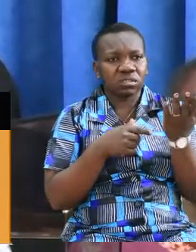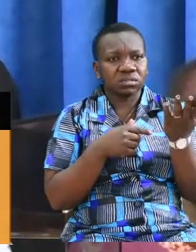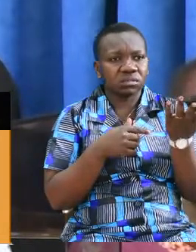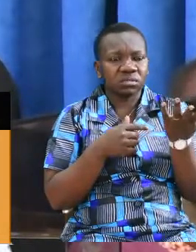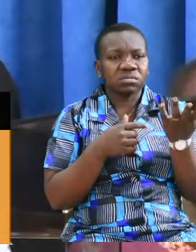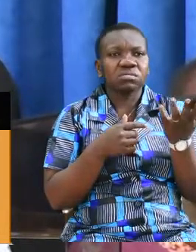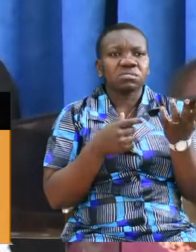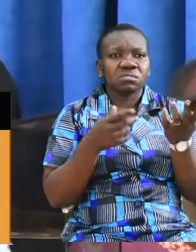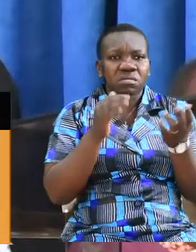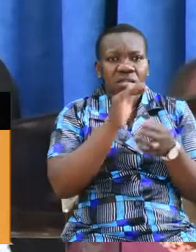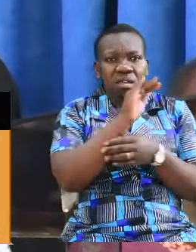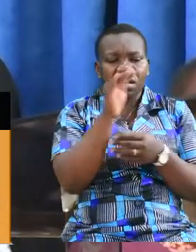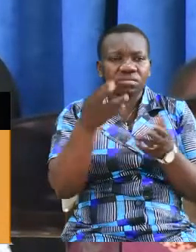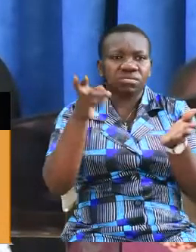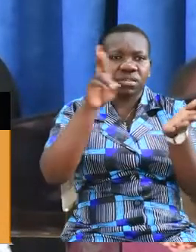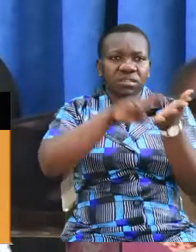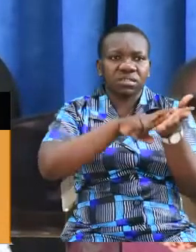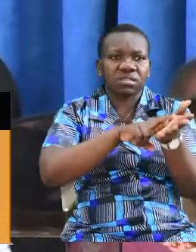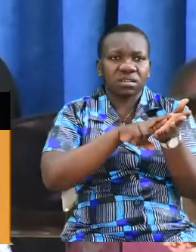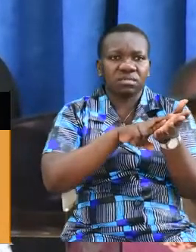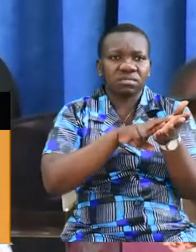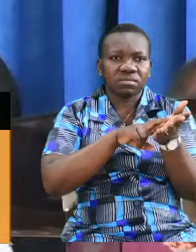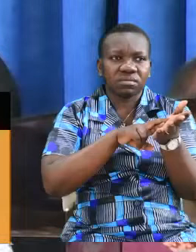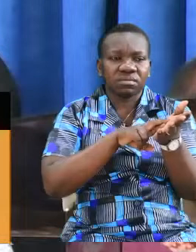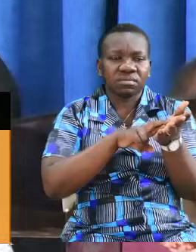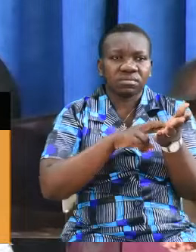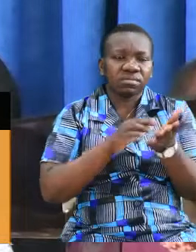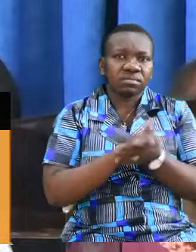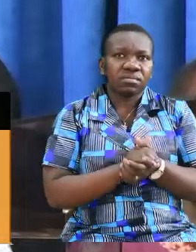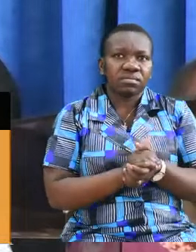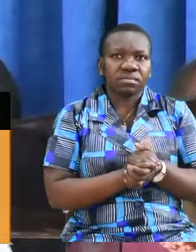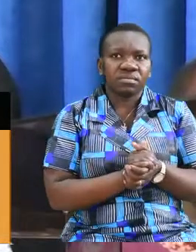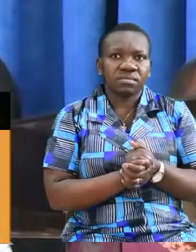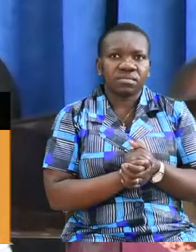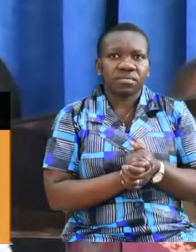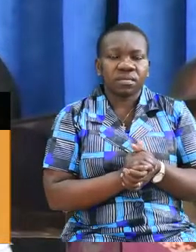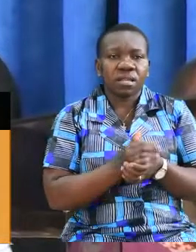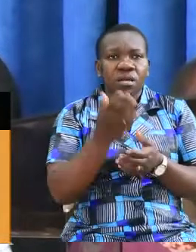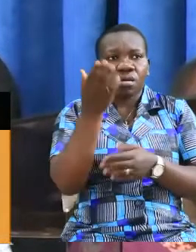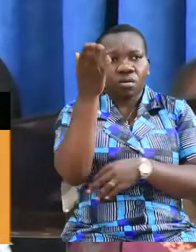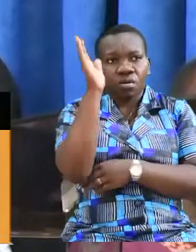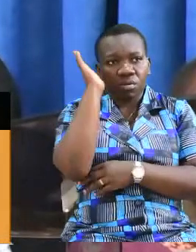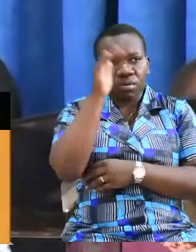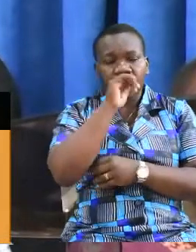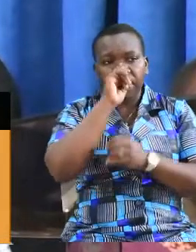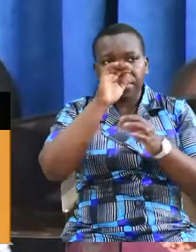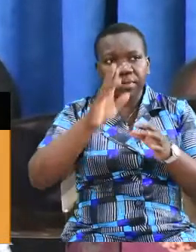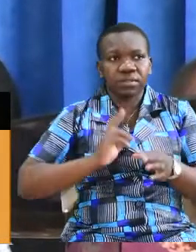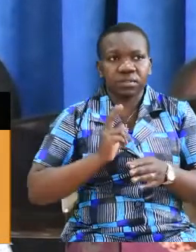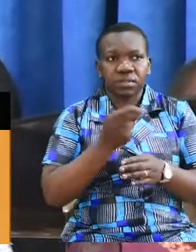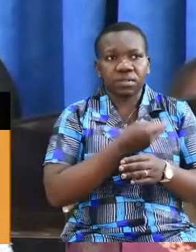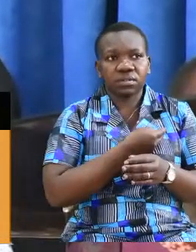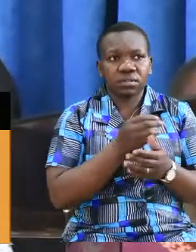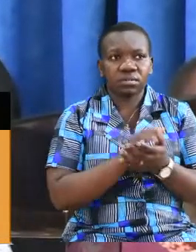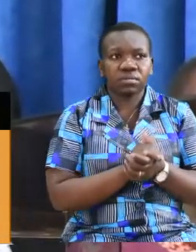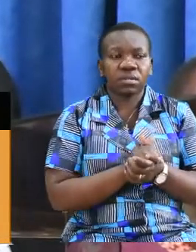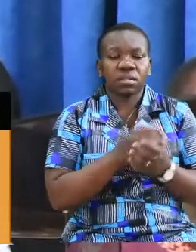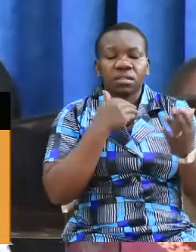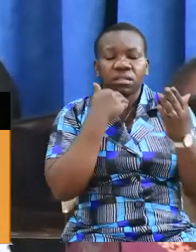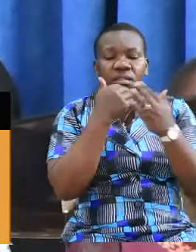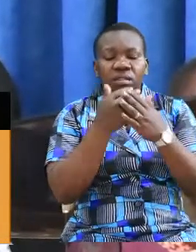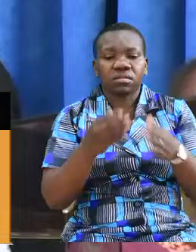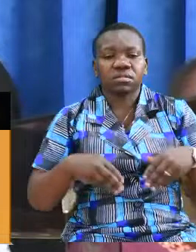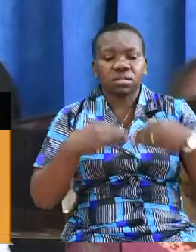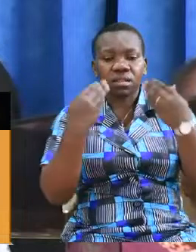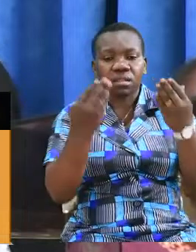before the end of April for arrangements. And God will bless us. Our Thanksgiving Sunday shall